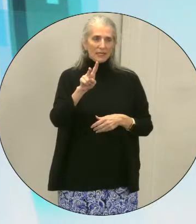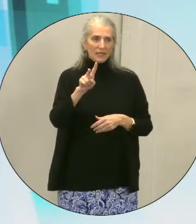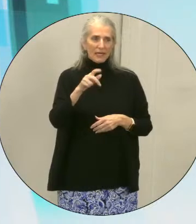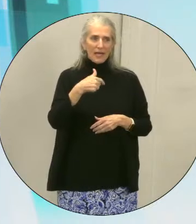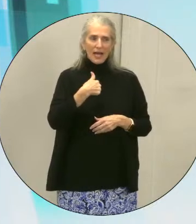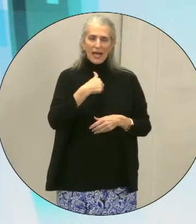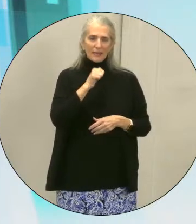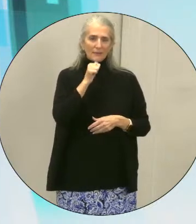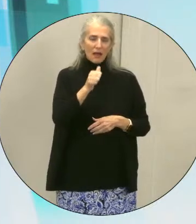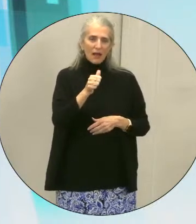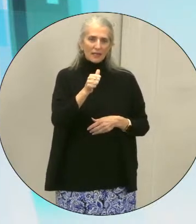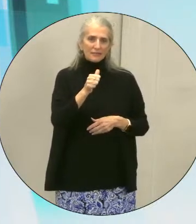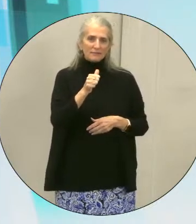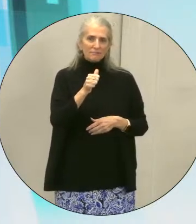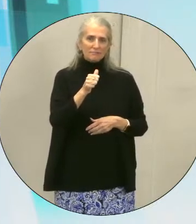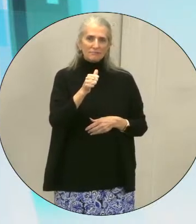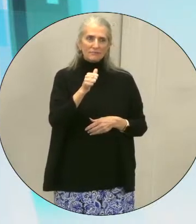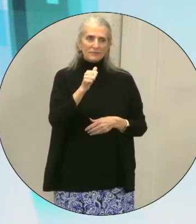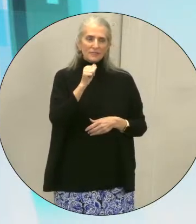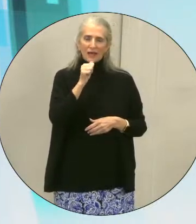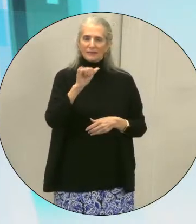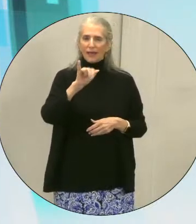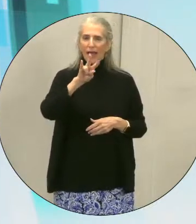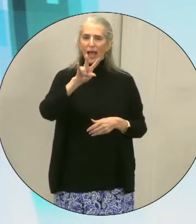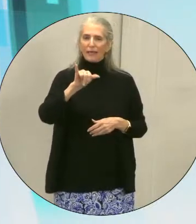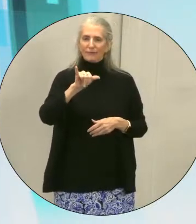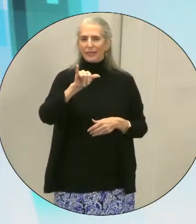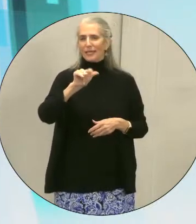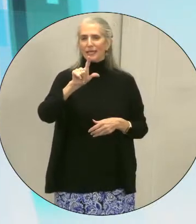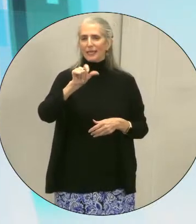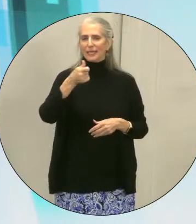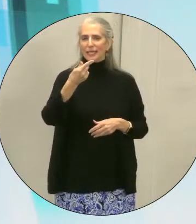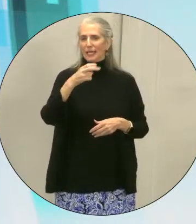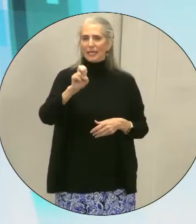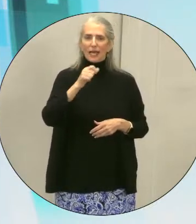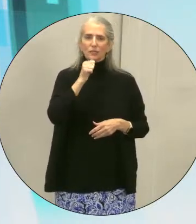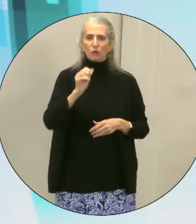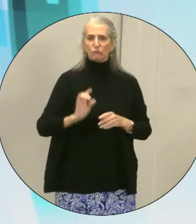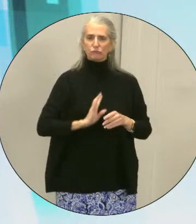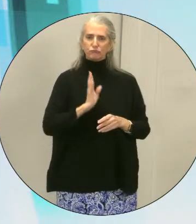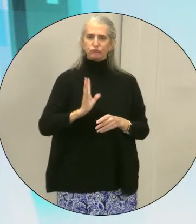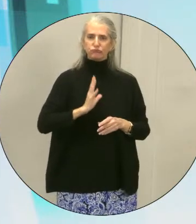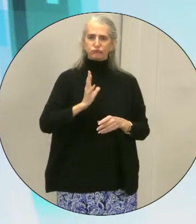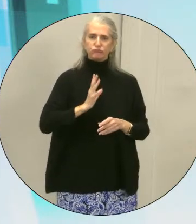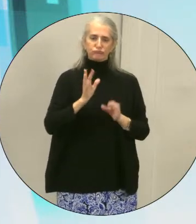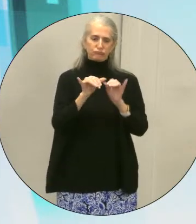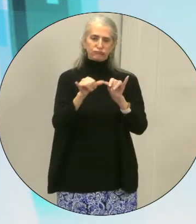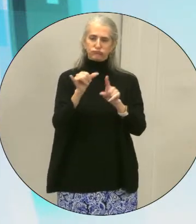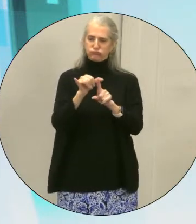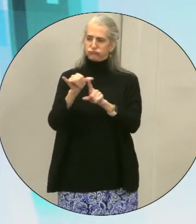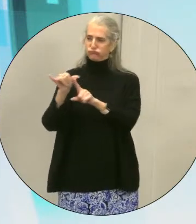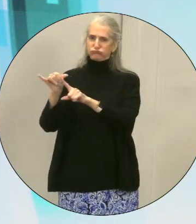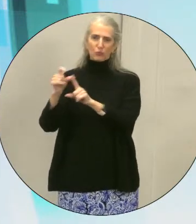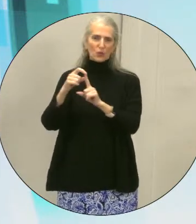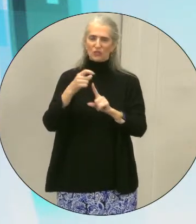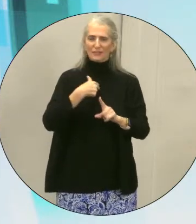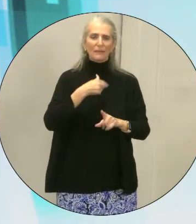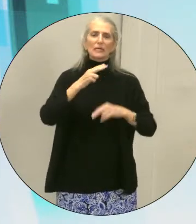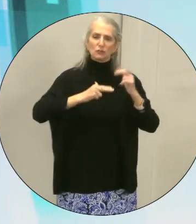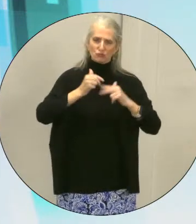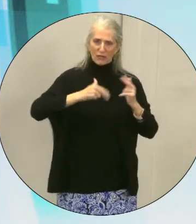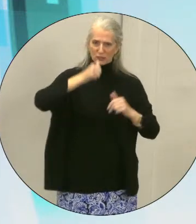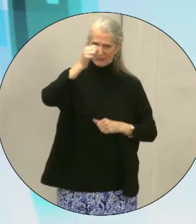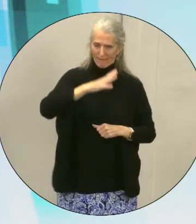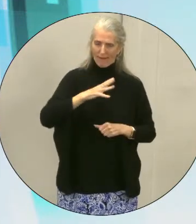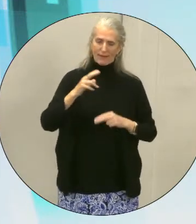I'm not an Ivy Leaguer. I don't speak no fancy words. I'm a construction guy. Been doing construction